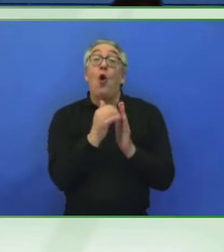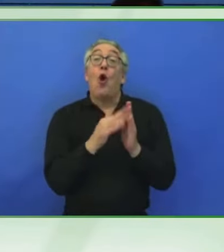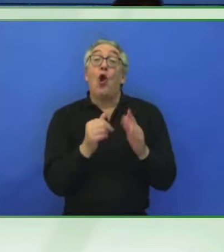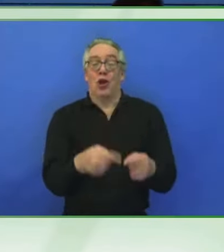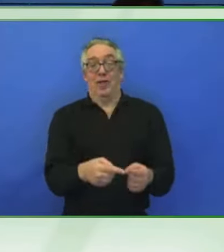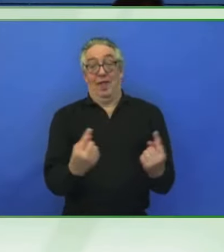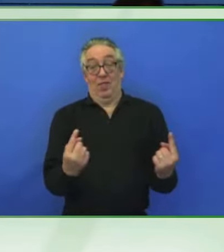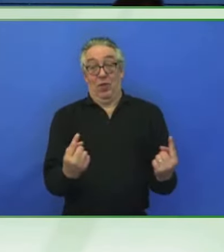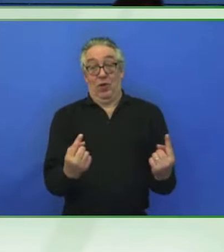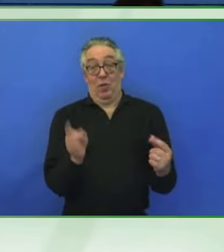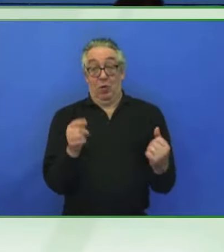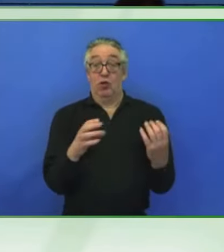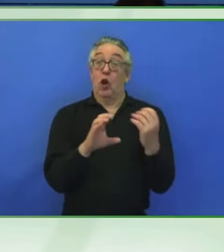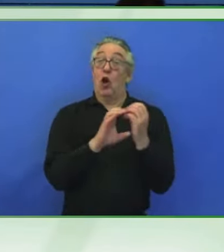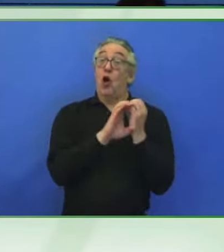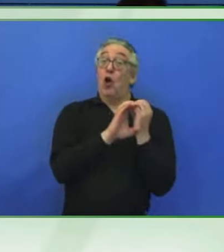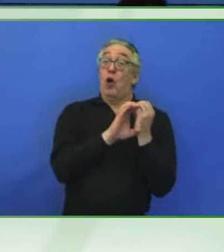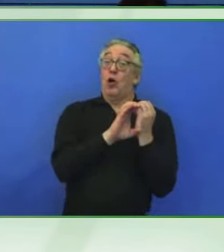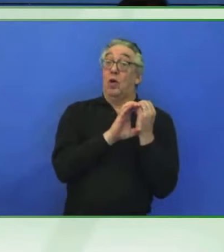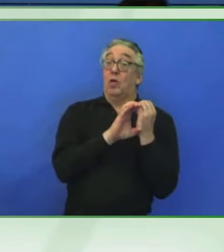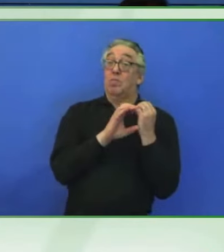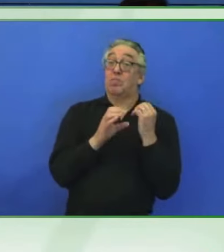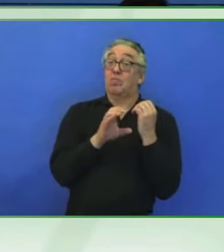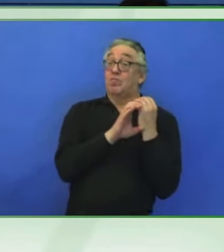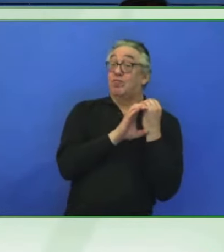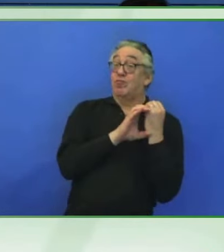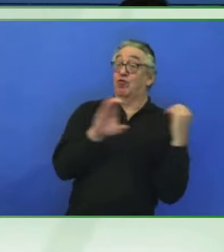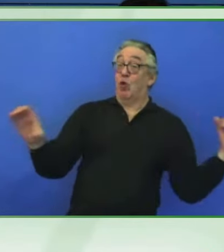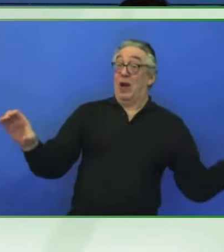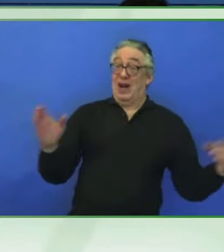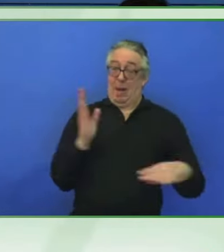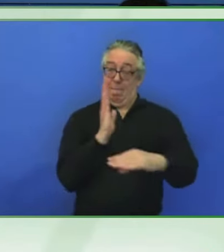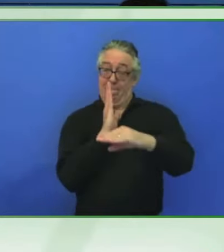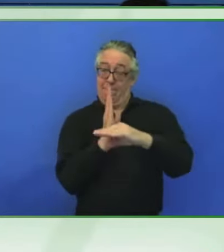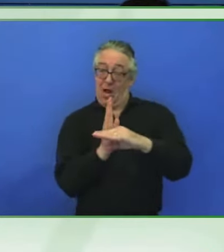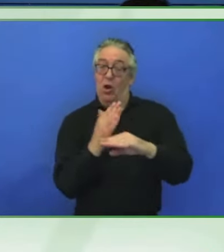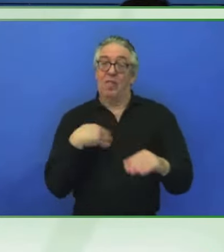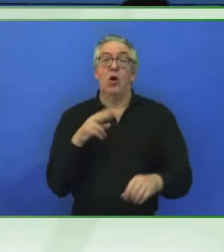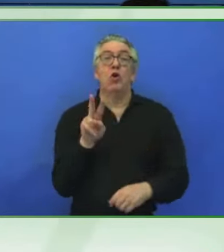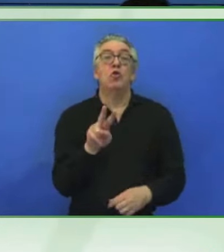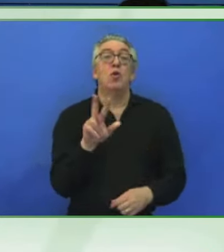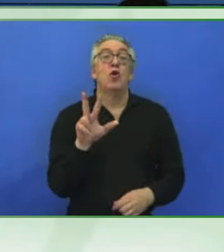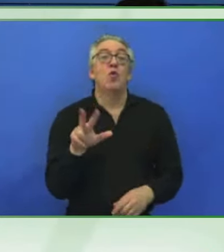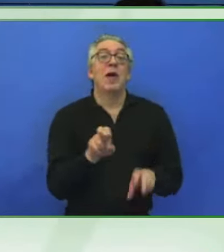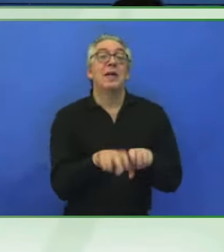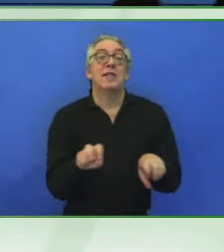reserved seat itself. Each group of seats has 2 stop request